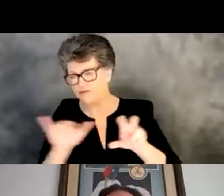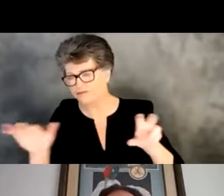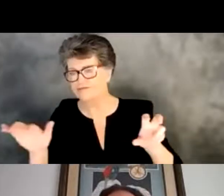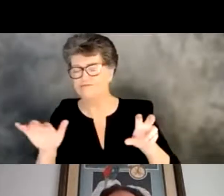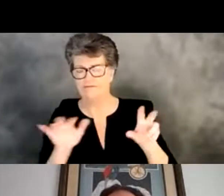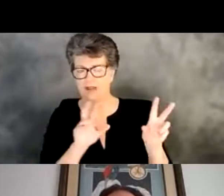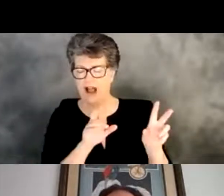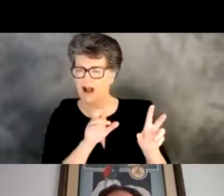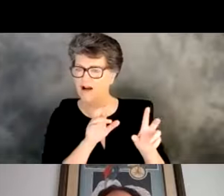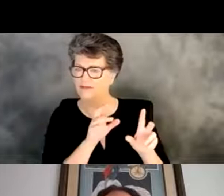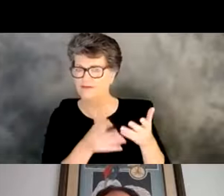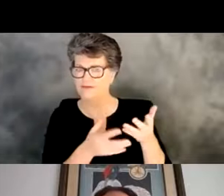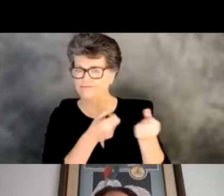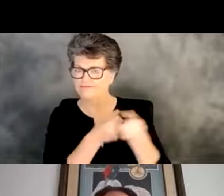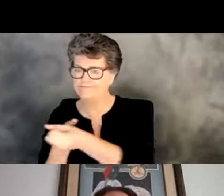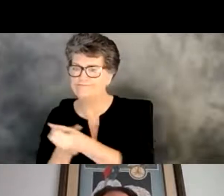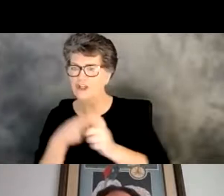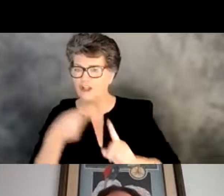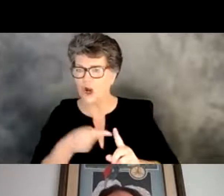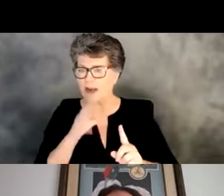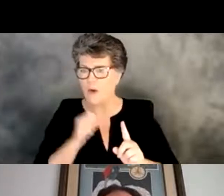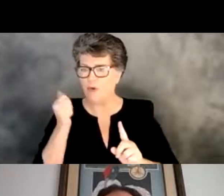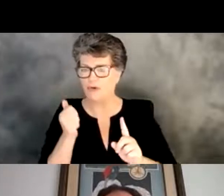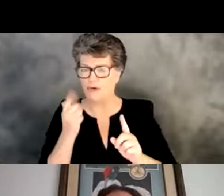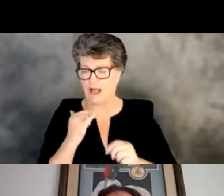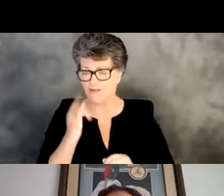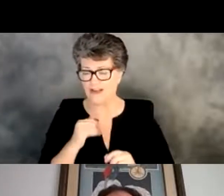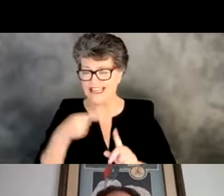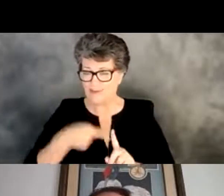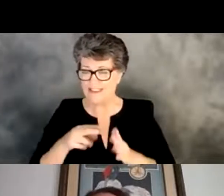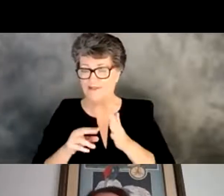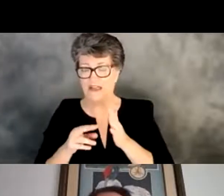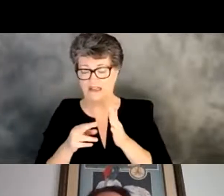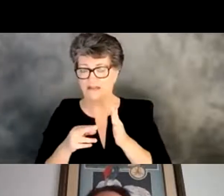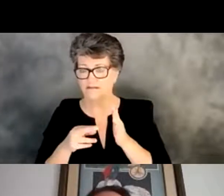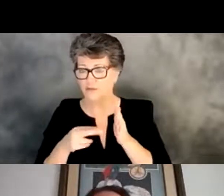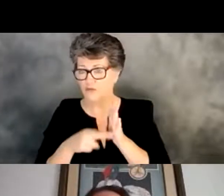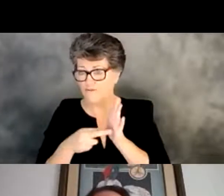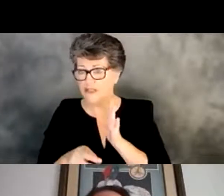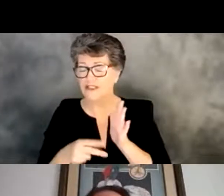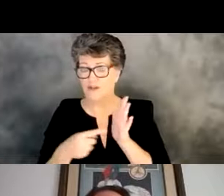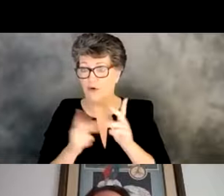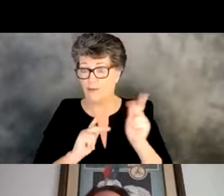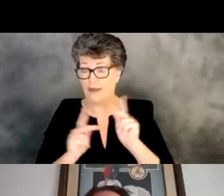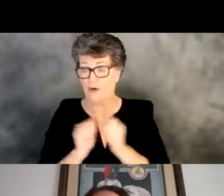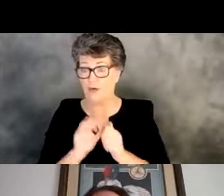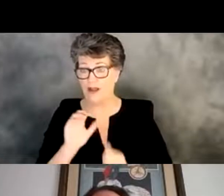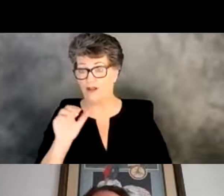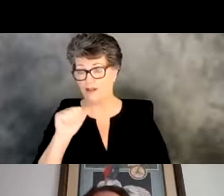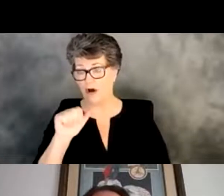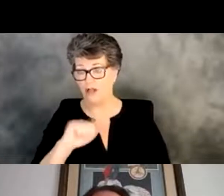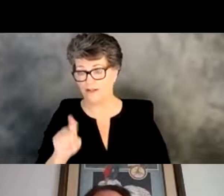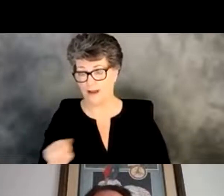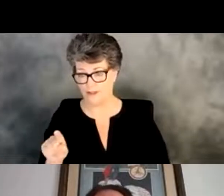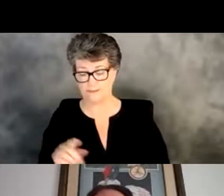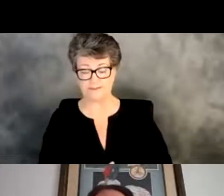targeted at older Californians, with some additional specific references to programs targeted at persons and families with Alzheimer's. The budget also